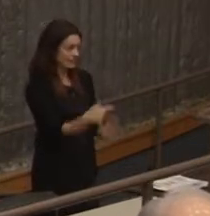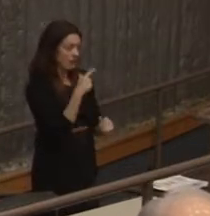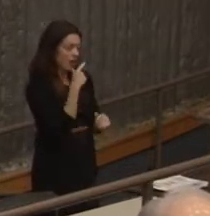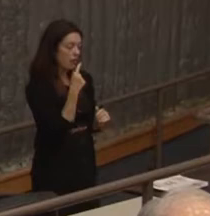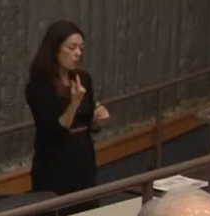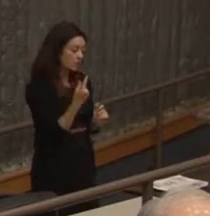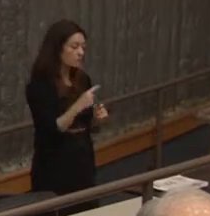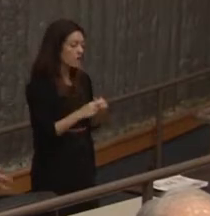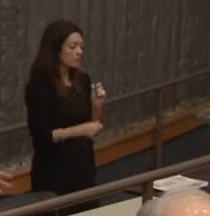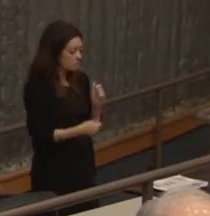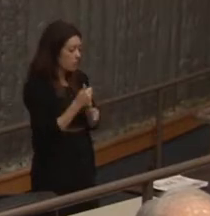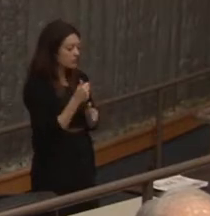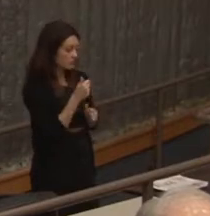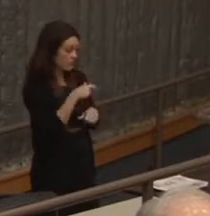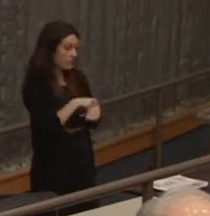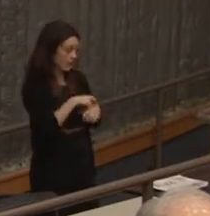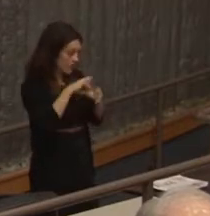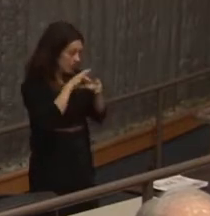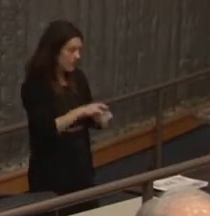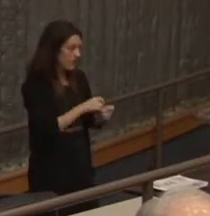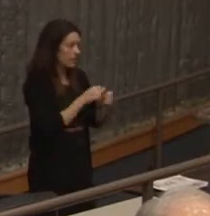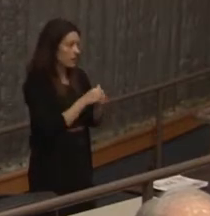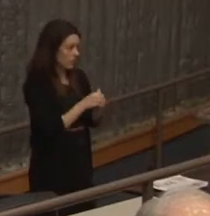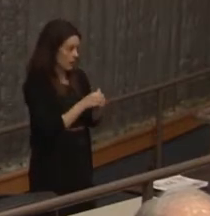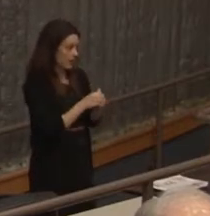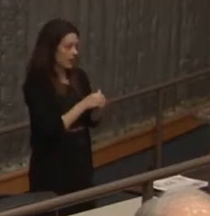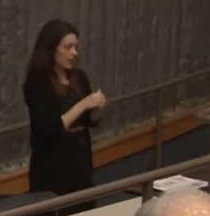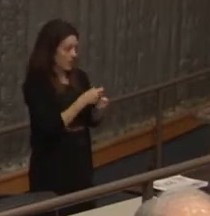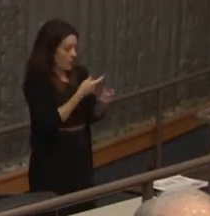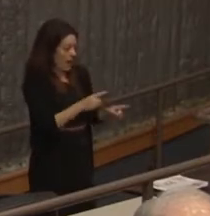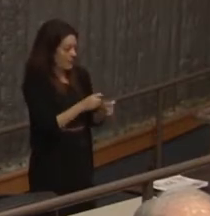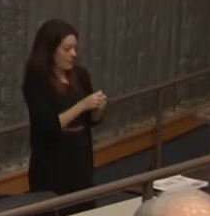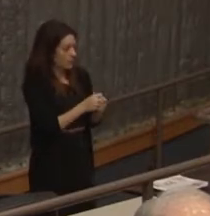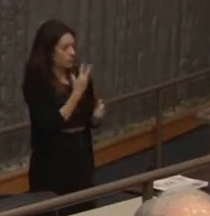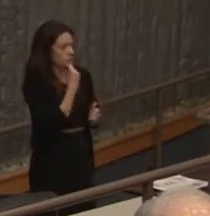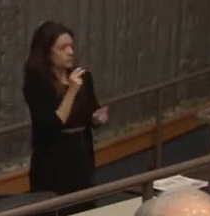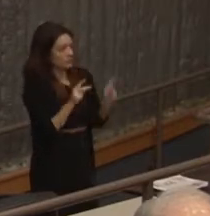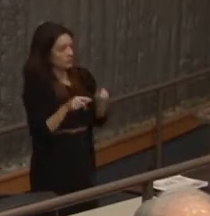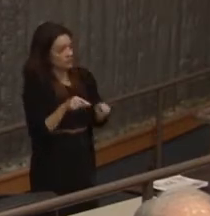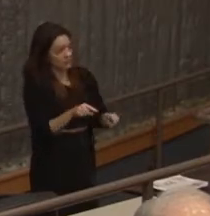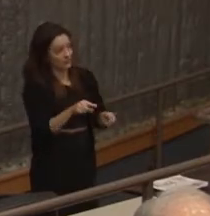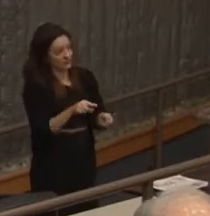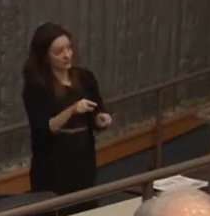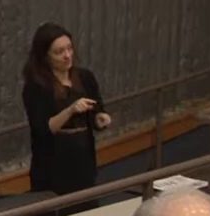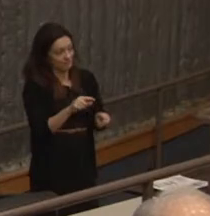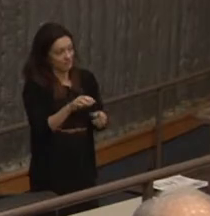but almost always related to the fate of the Jews during the Holocaust.